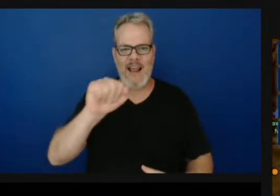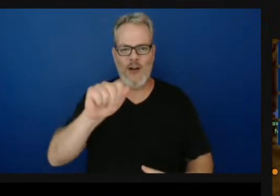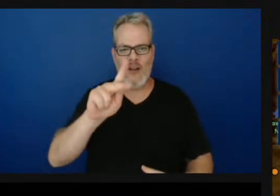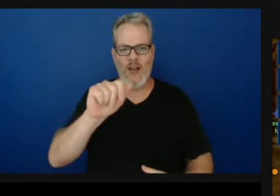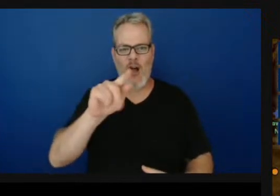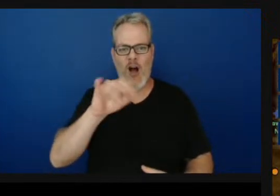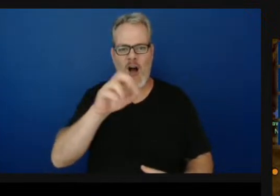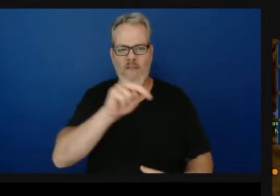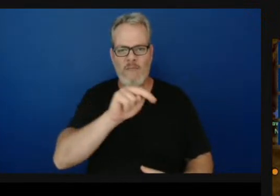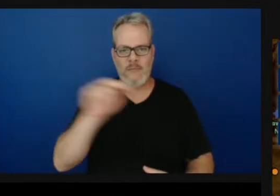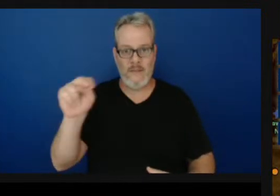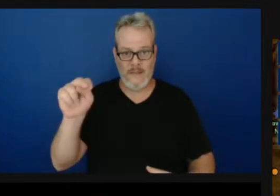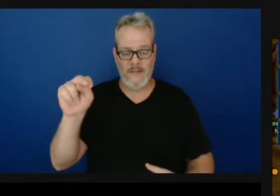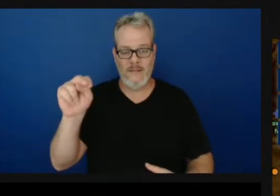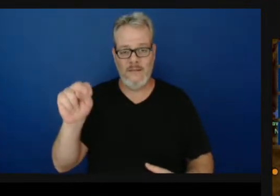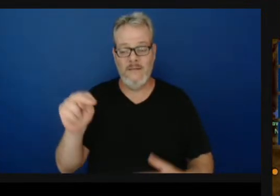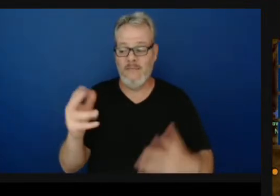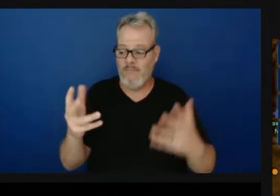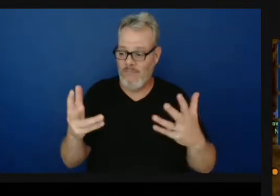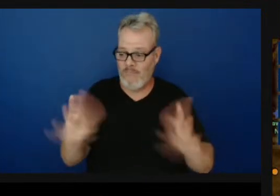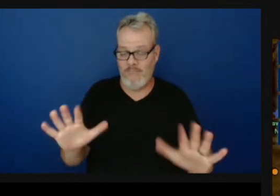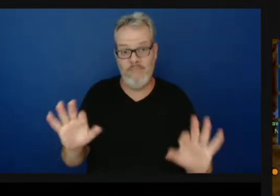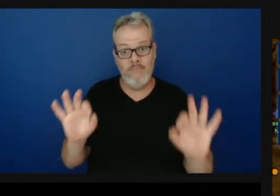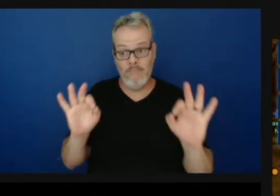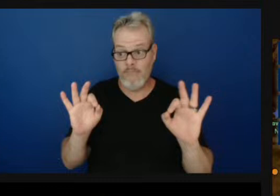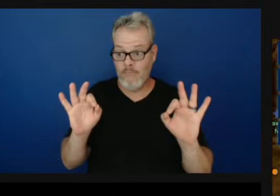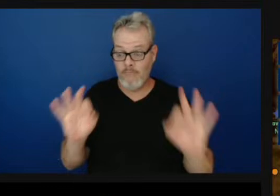So, with that,